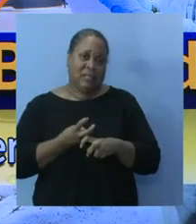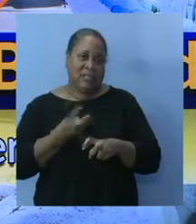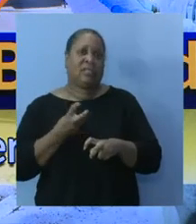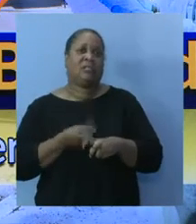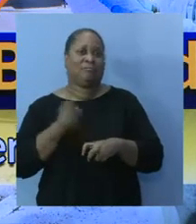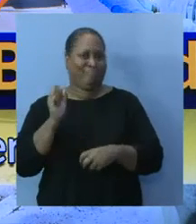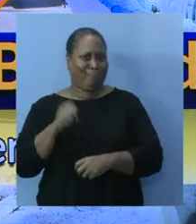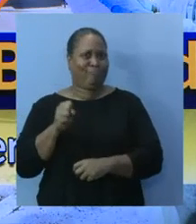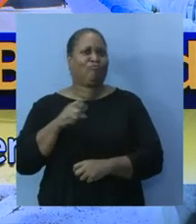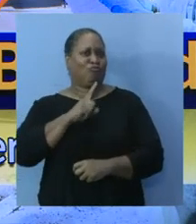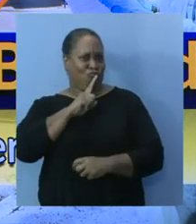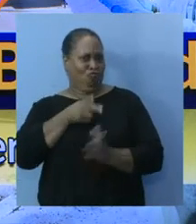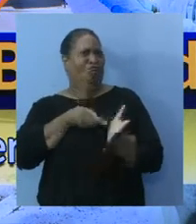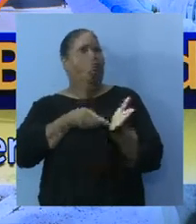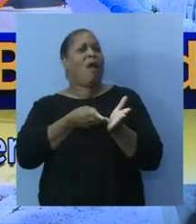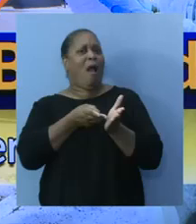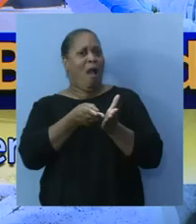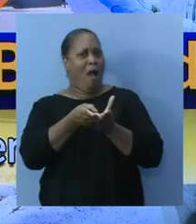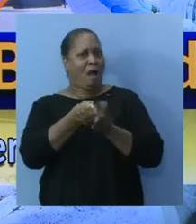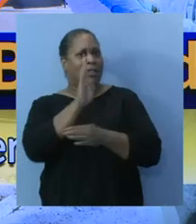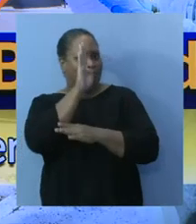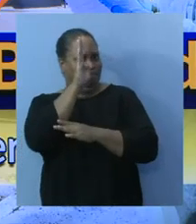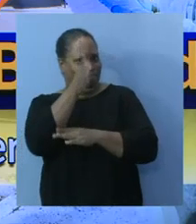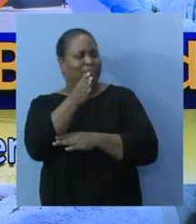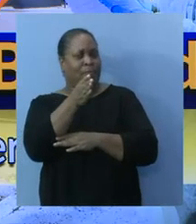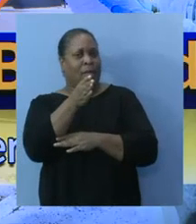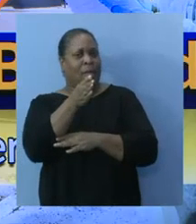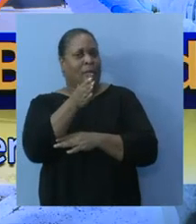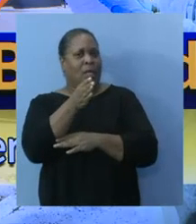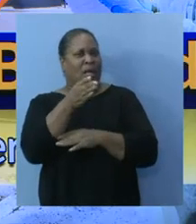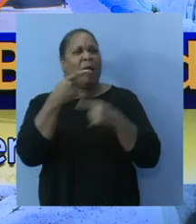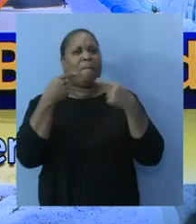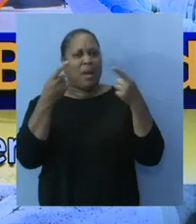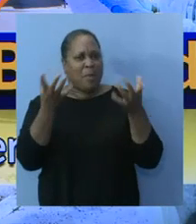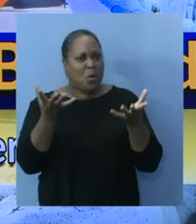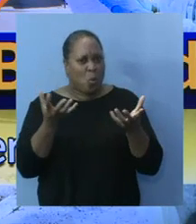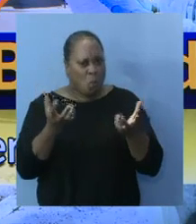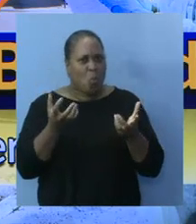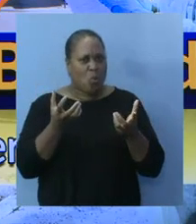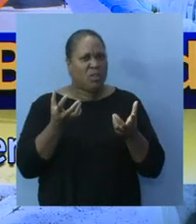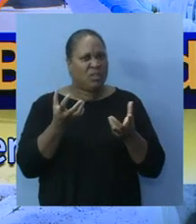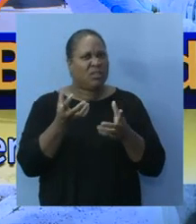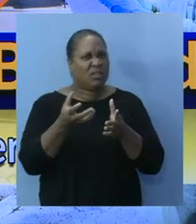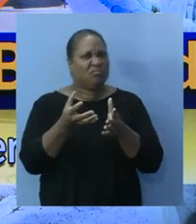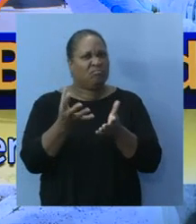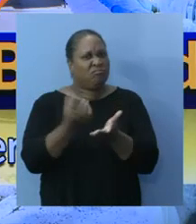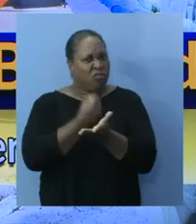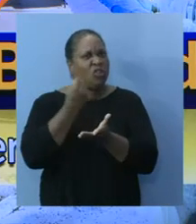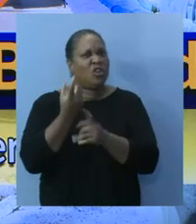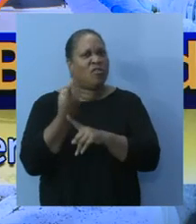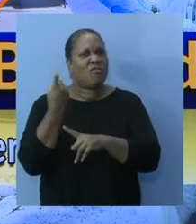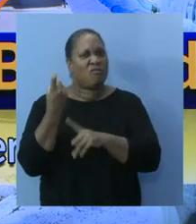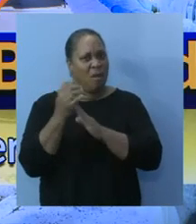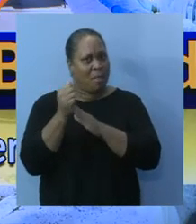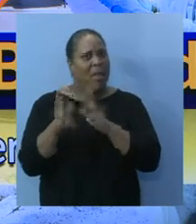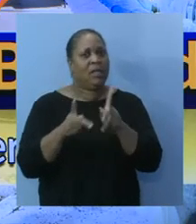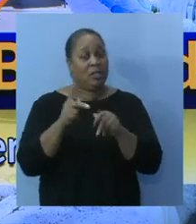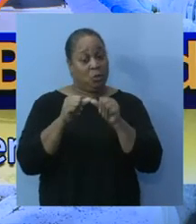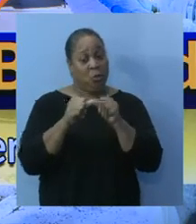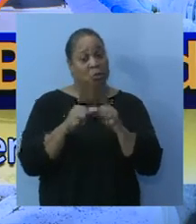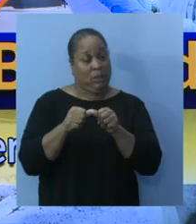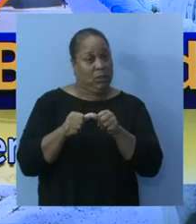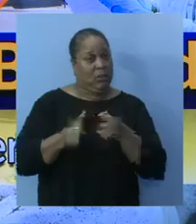be real and honest. I think that's the communication that the public wants and is deserved from their leaders, and we're going to continue upon that path. It